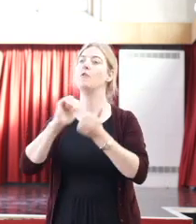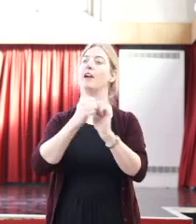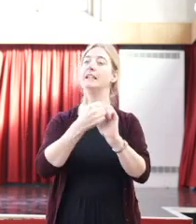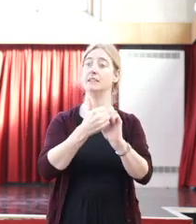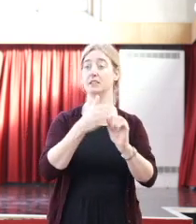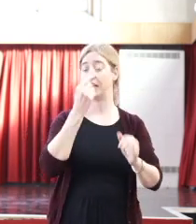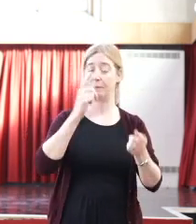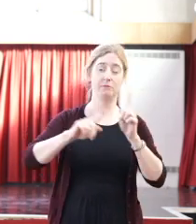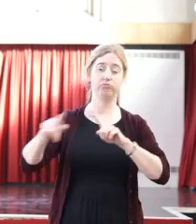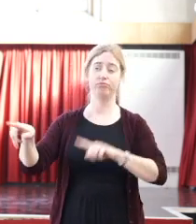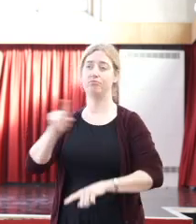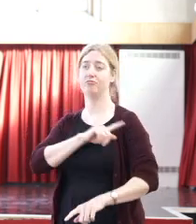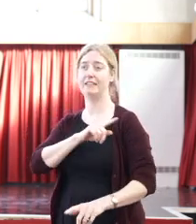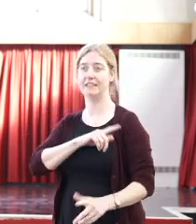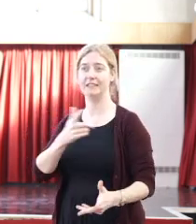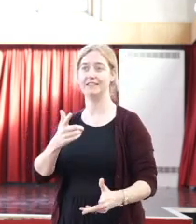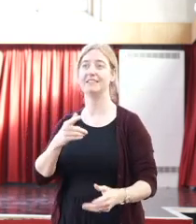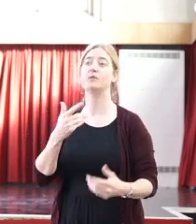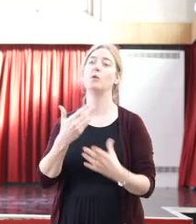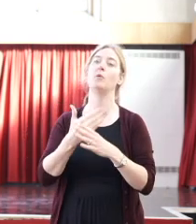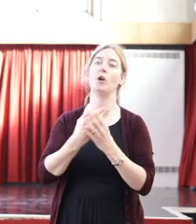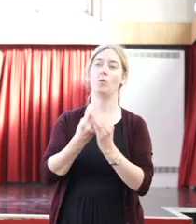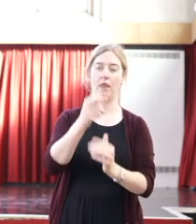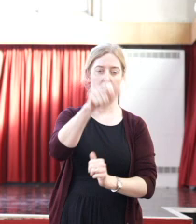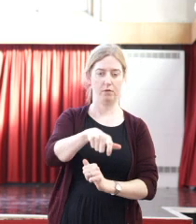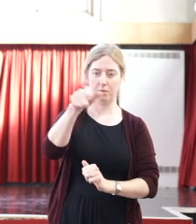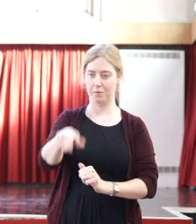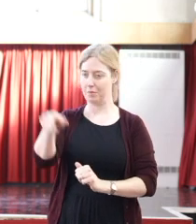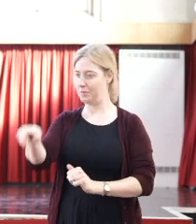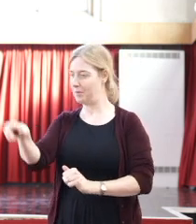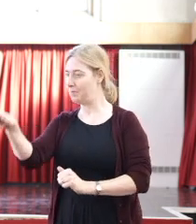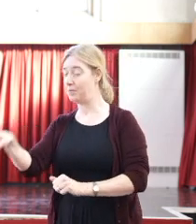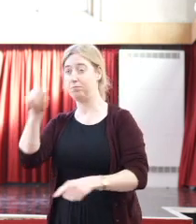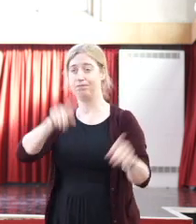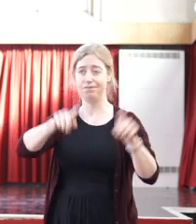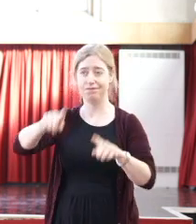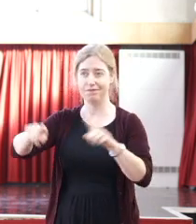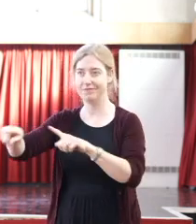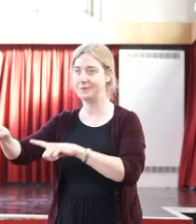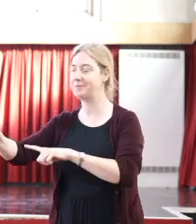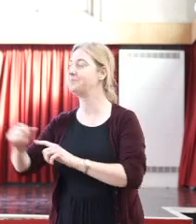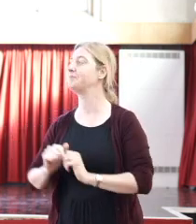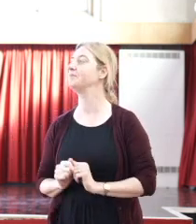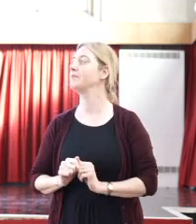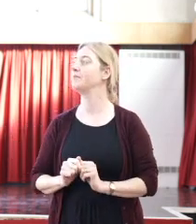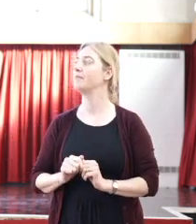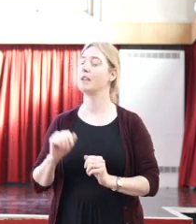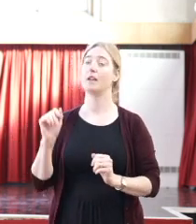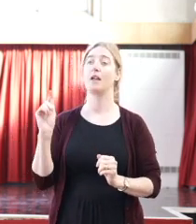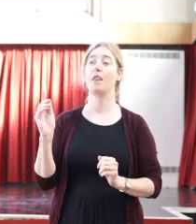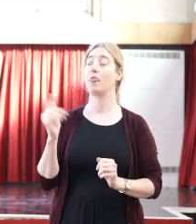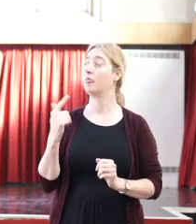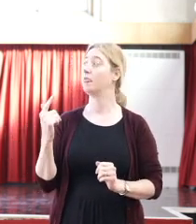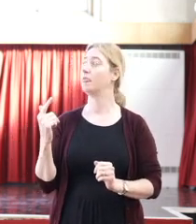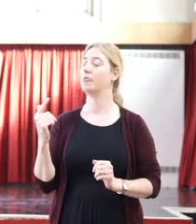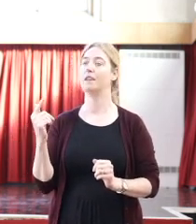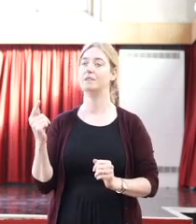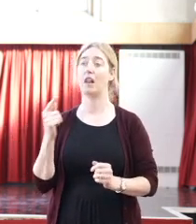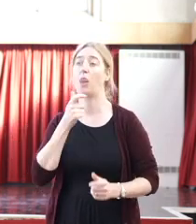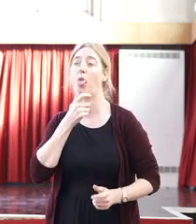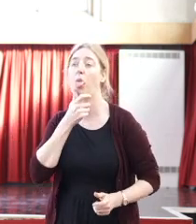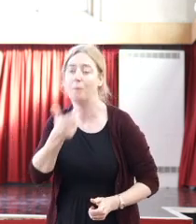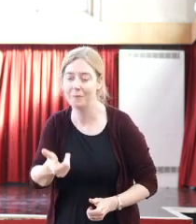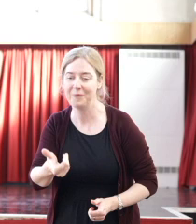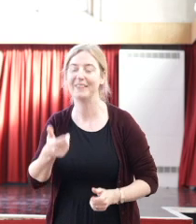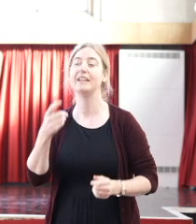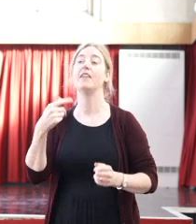work is with our participants. The all-parliamentary I'm going to run at that sentence again